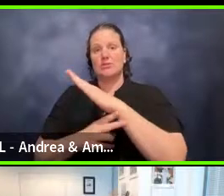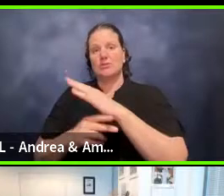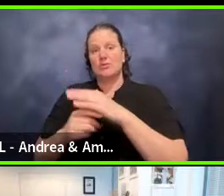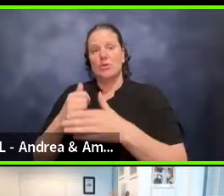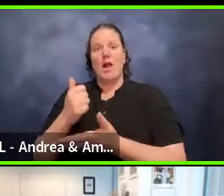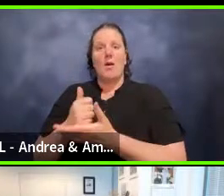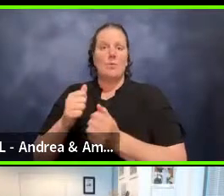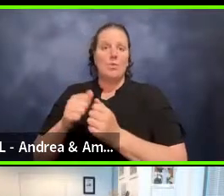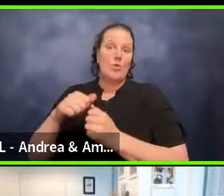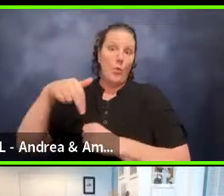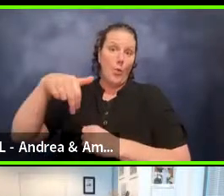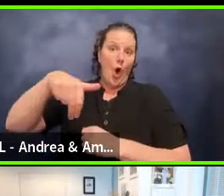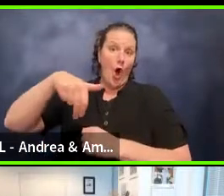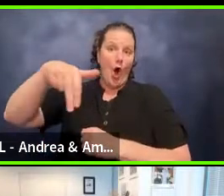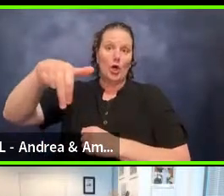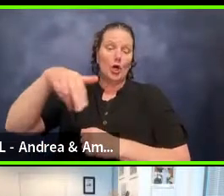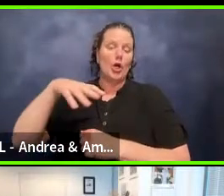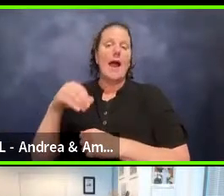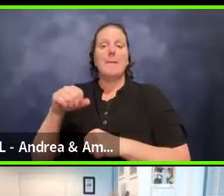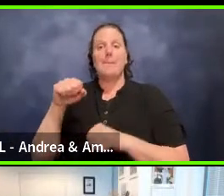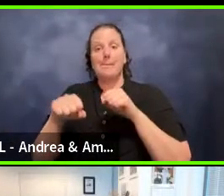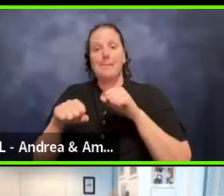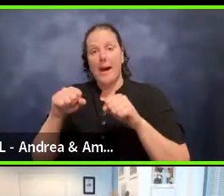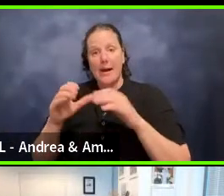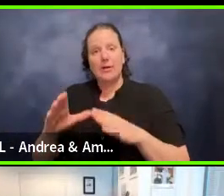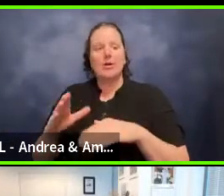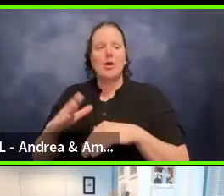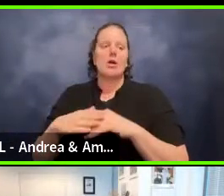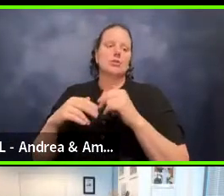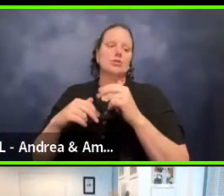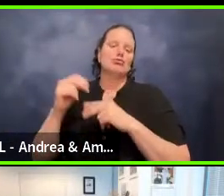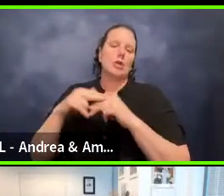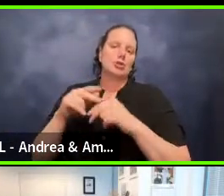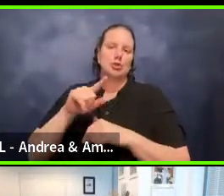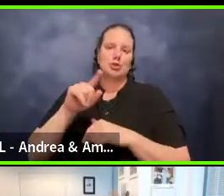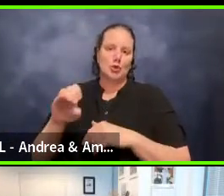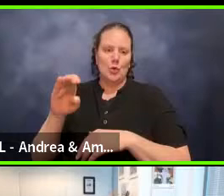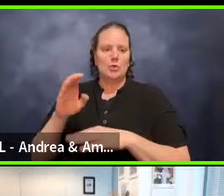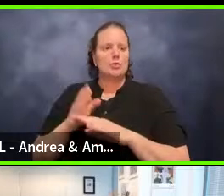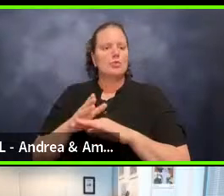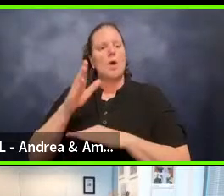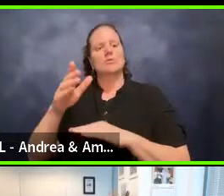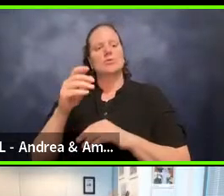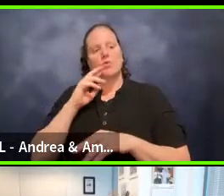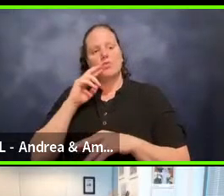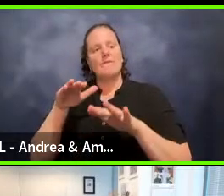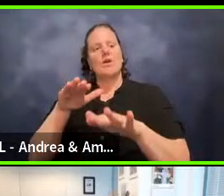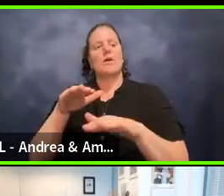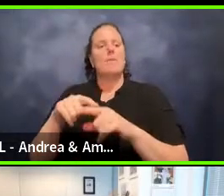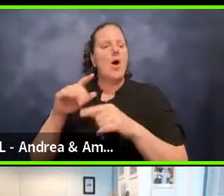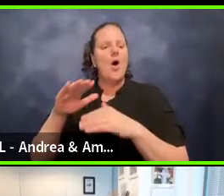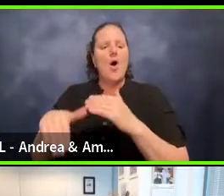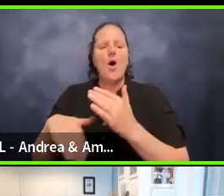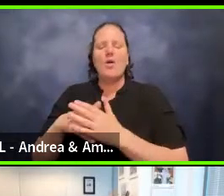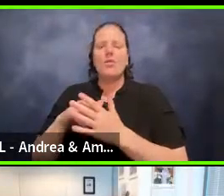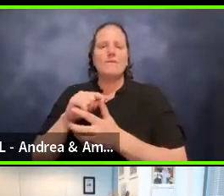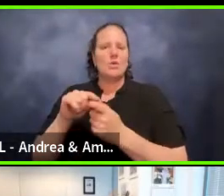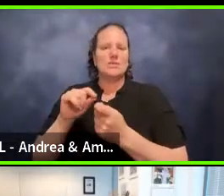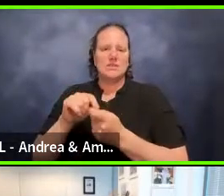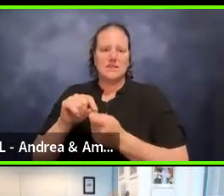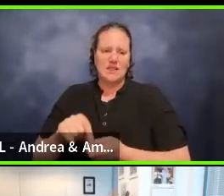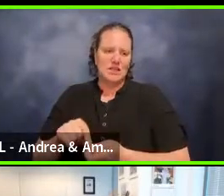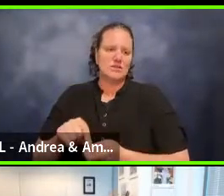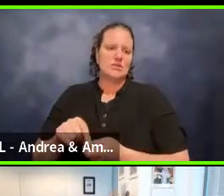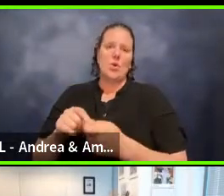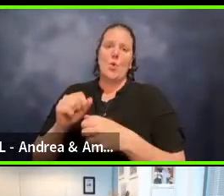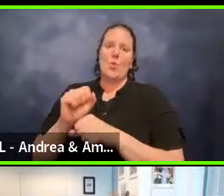bikers through the construction zone across the river. But all of those details the team is